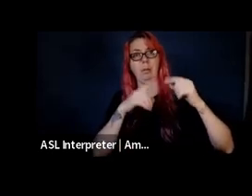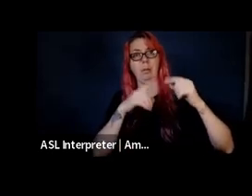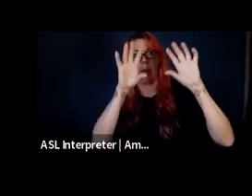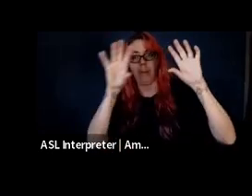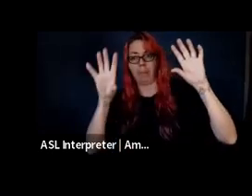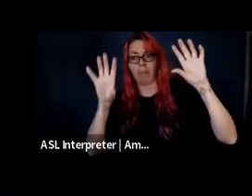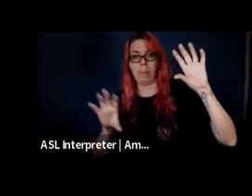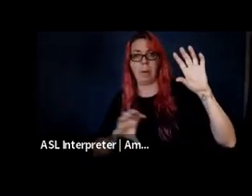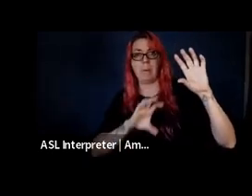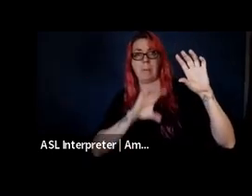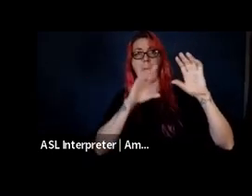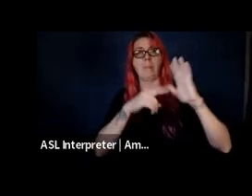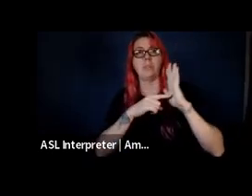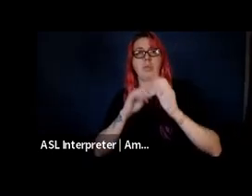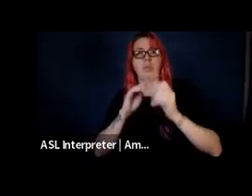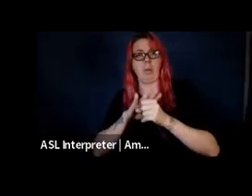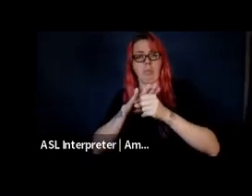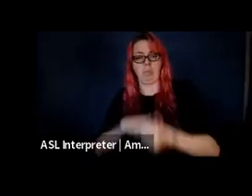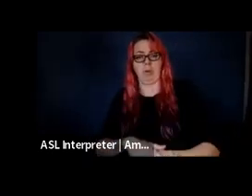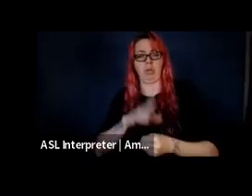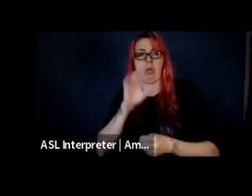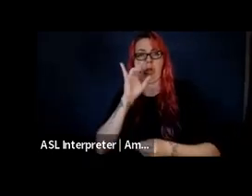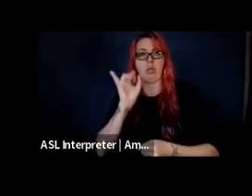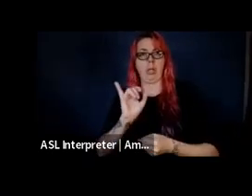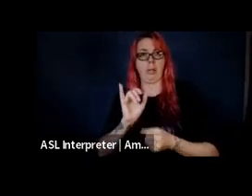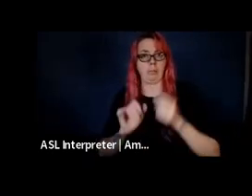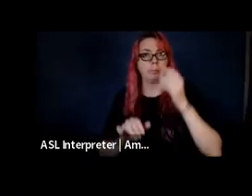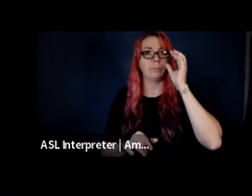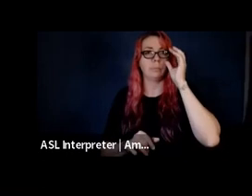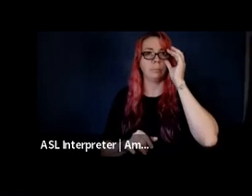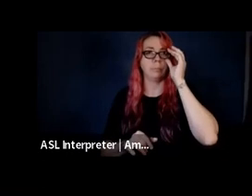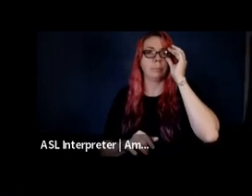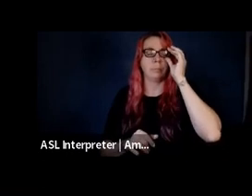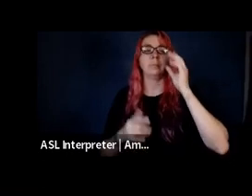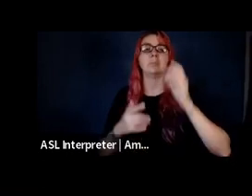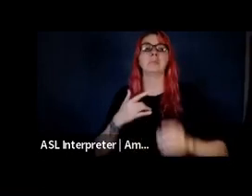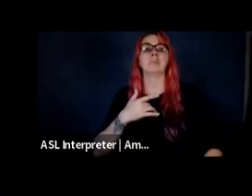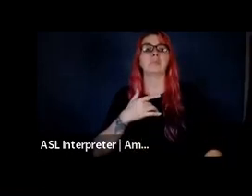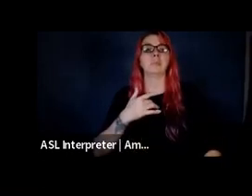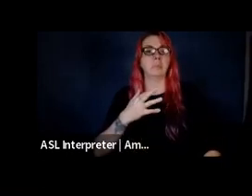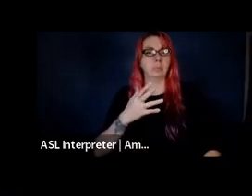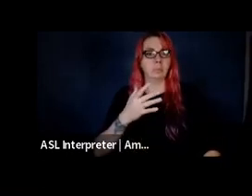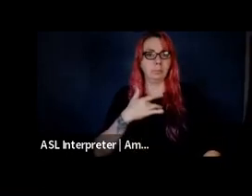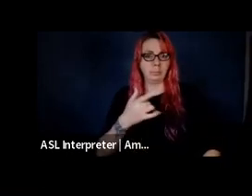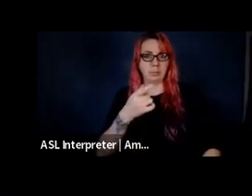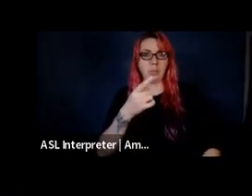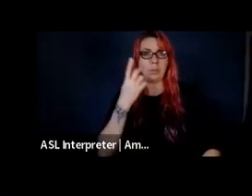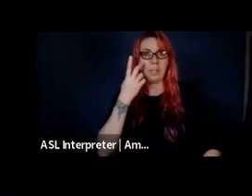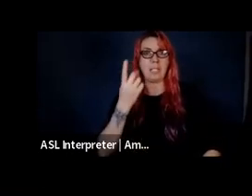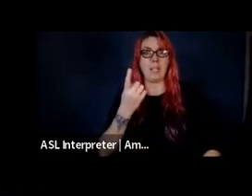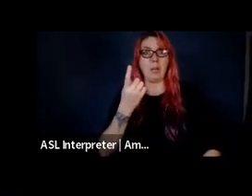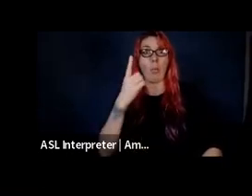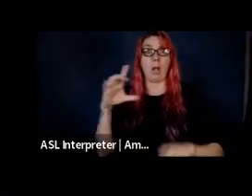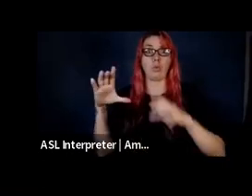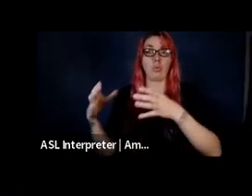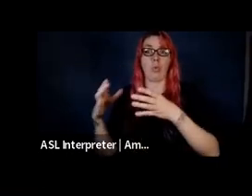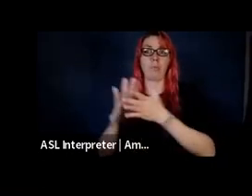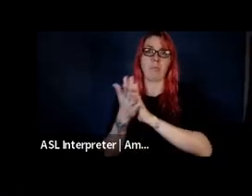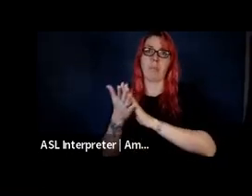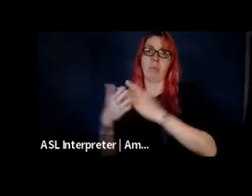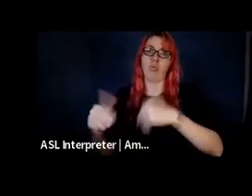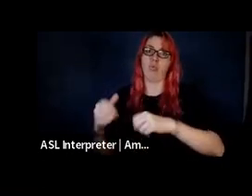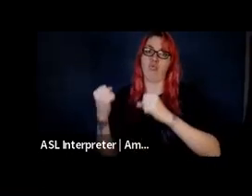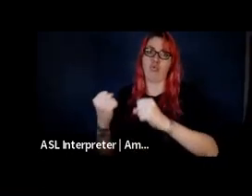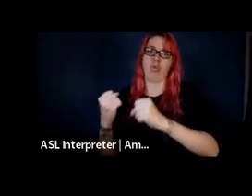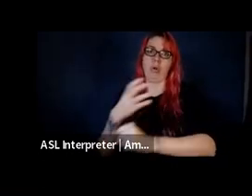cycles of oppression work. So really it's saying that, domination of, again, a more powerful group,